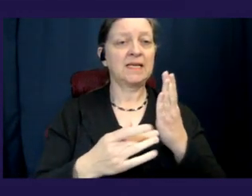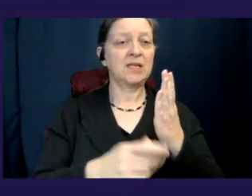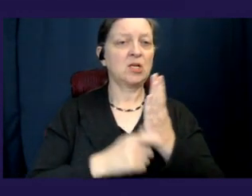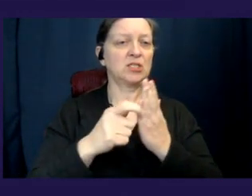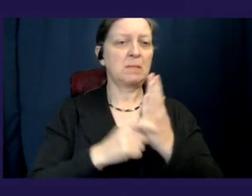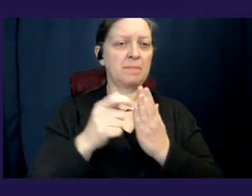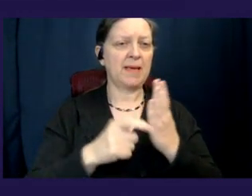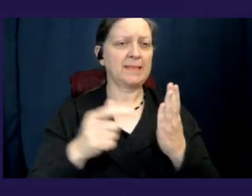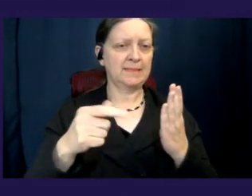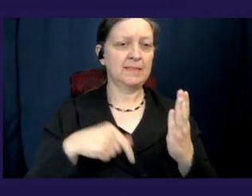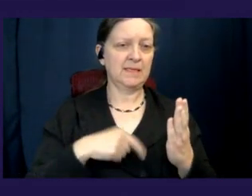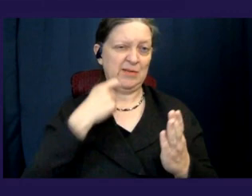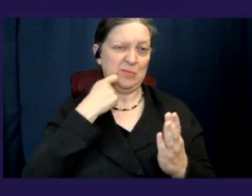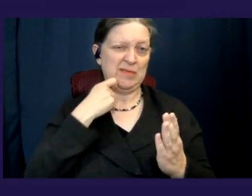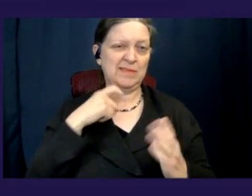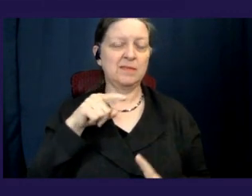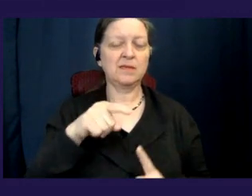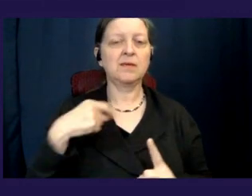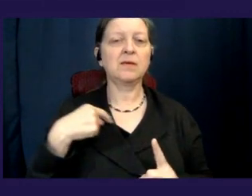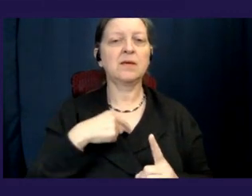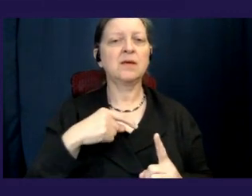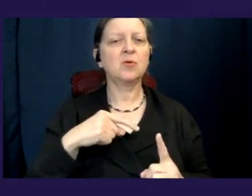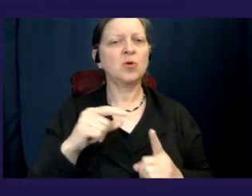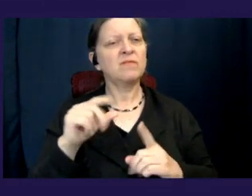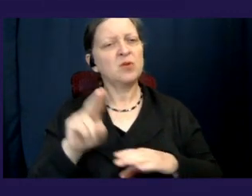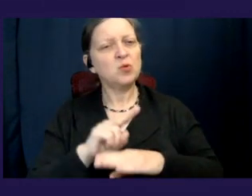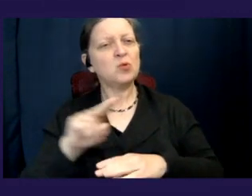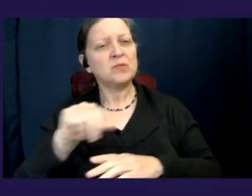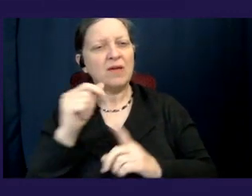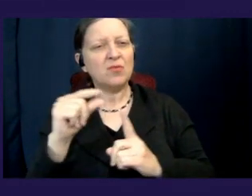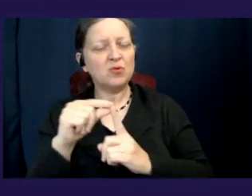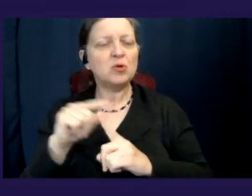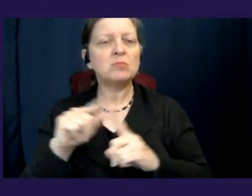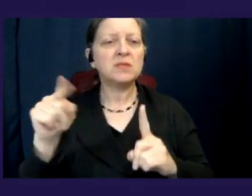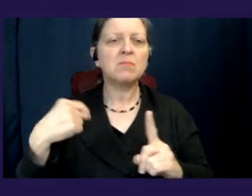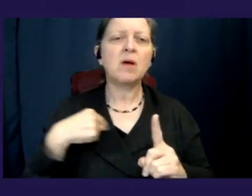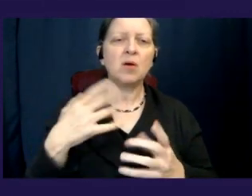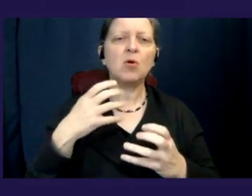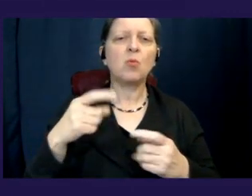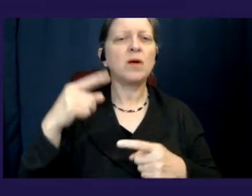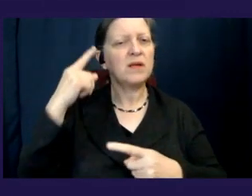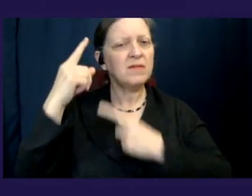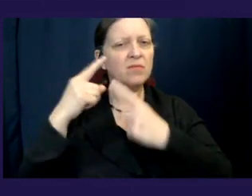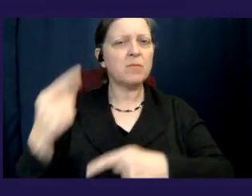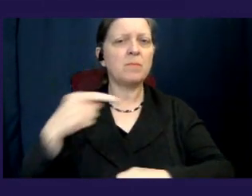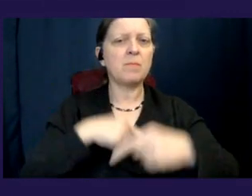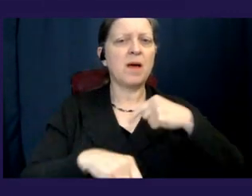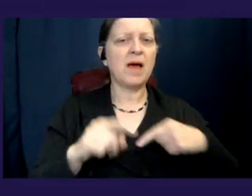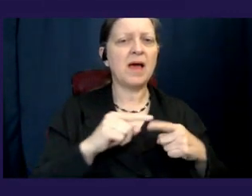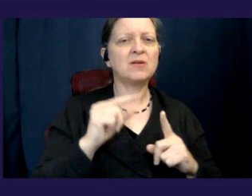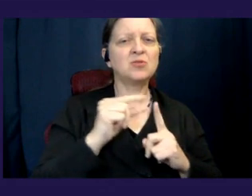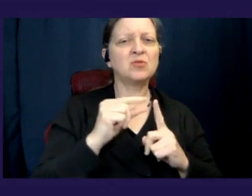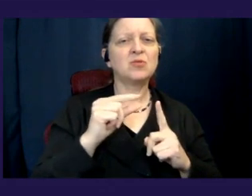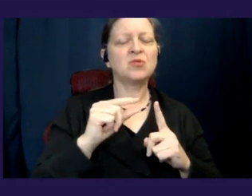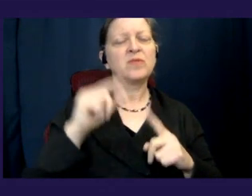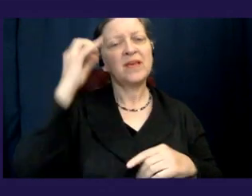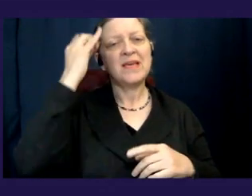into some other terminology and things, but we're going to argue a little bit for a return to the idea of rumoring, and I'll explain that. Next slide.